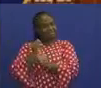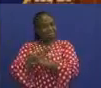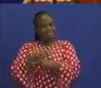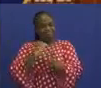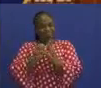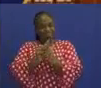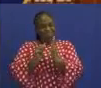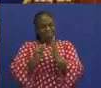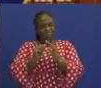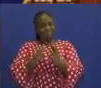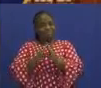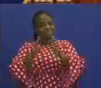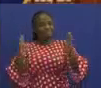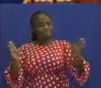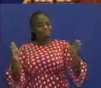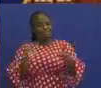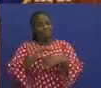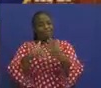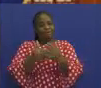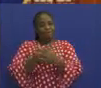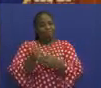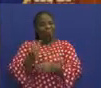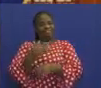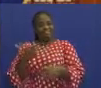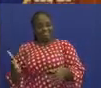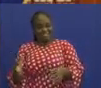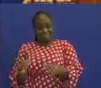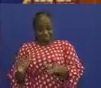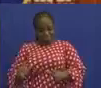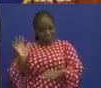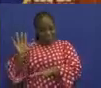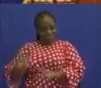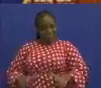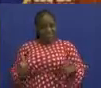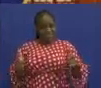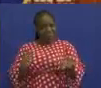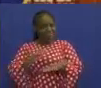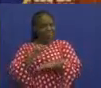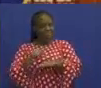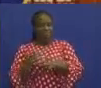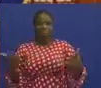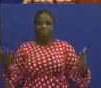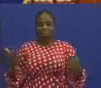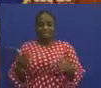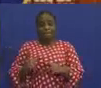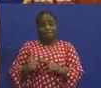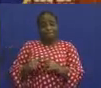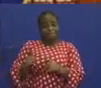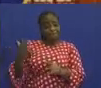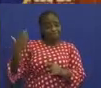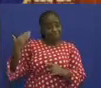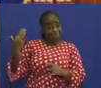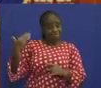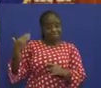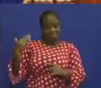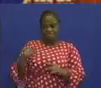the restrictions and protocols and put our lives and economy back to normal. Alas,